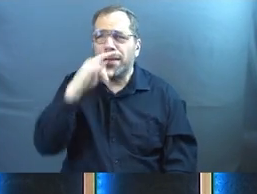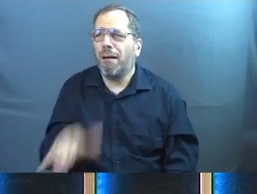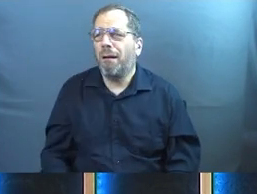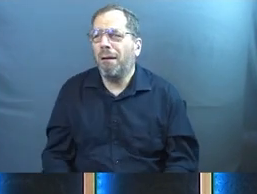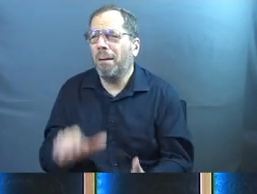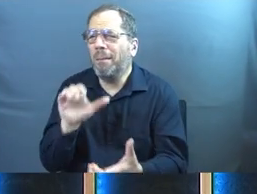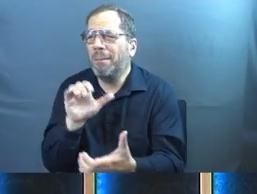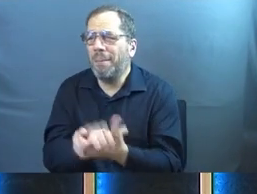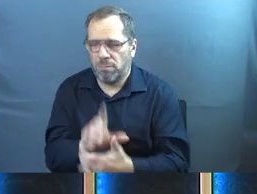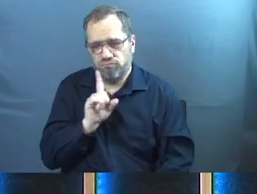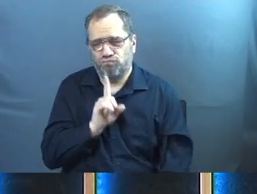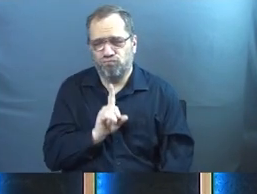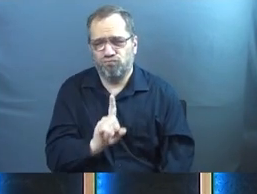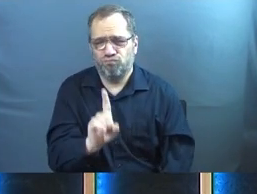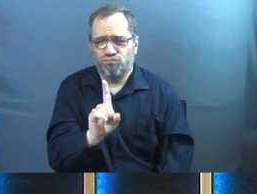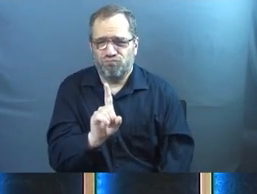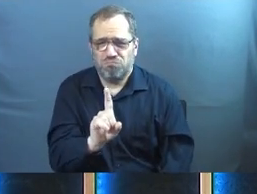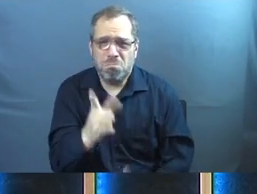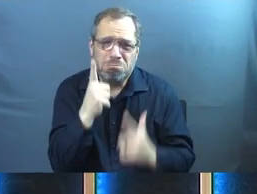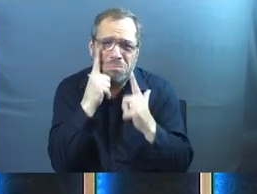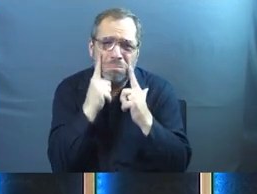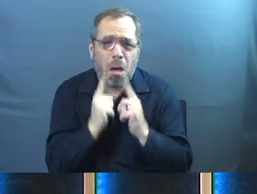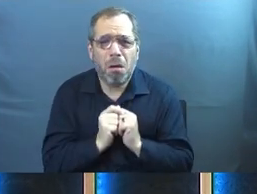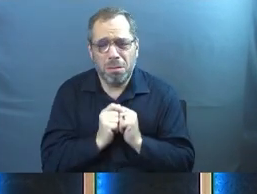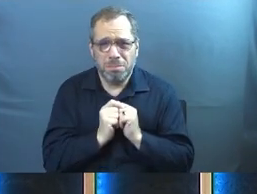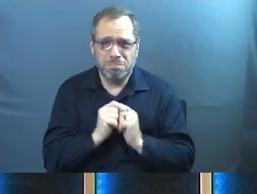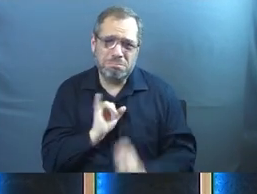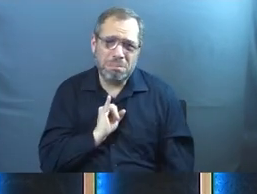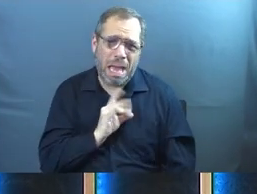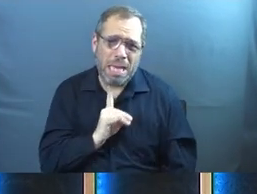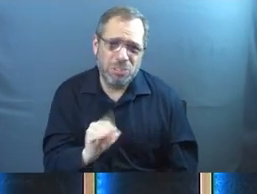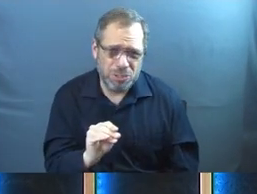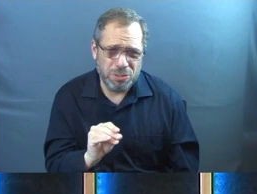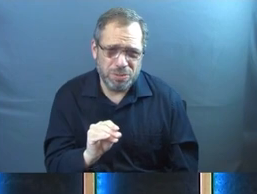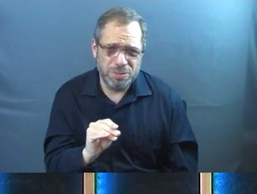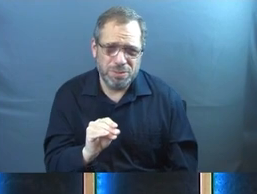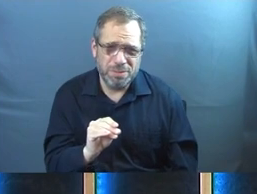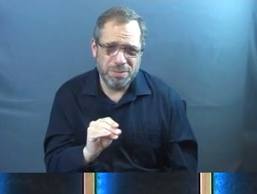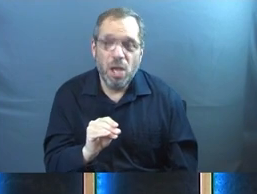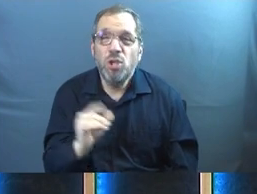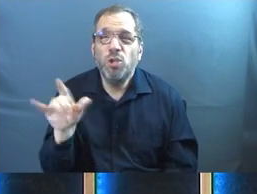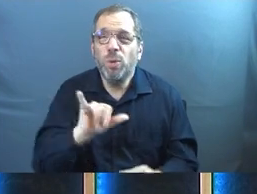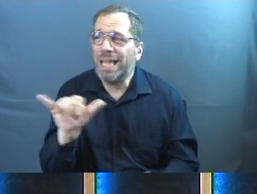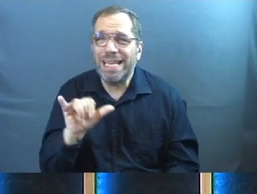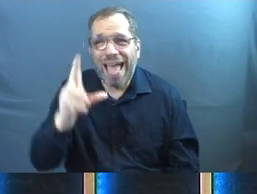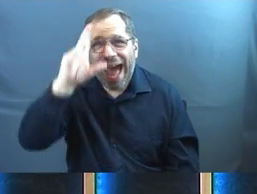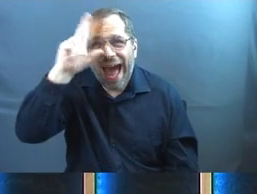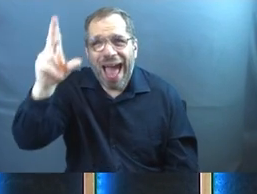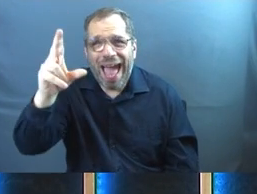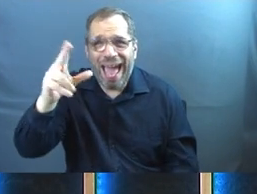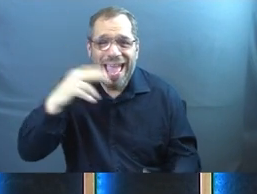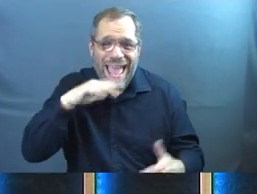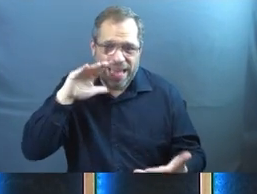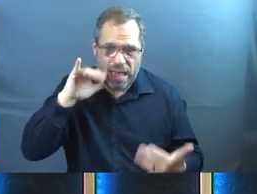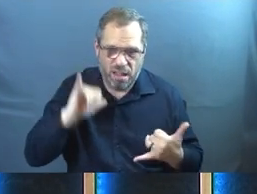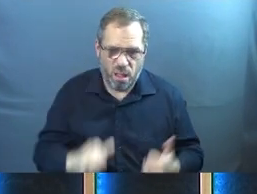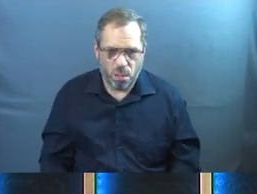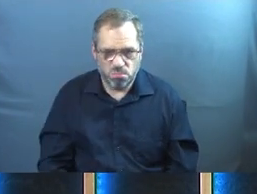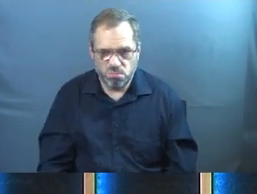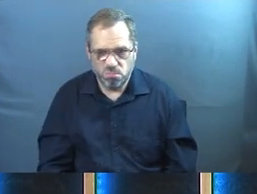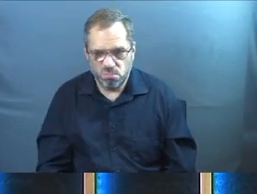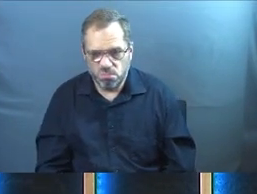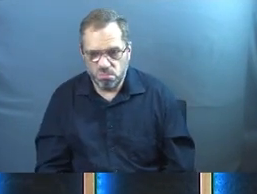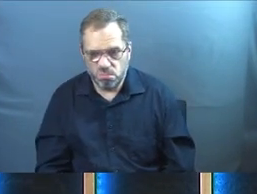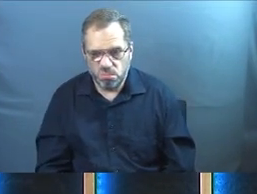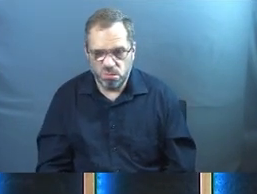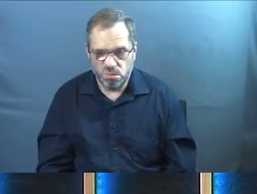were. You need to remember how high you were and how low you are now.